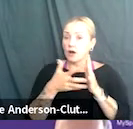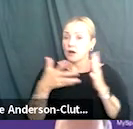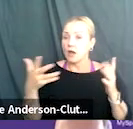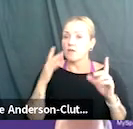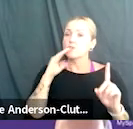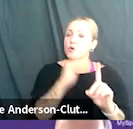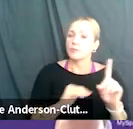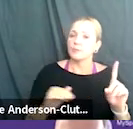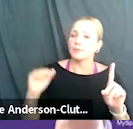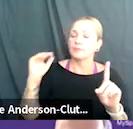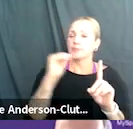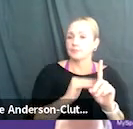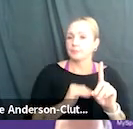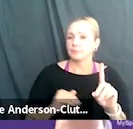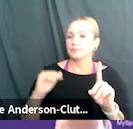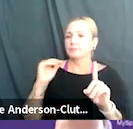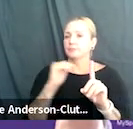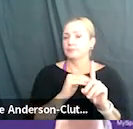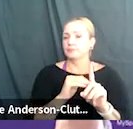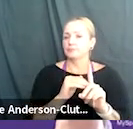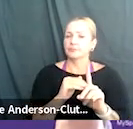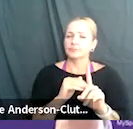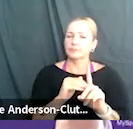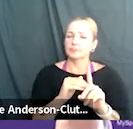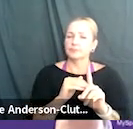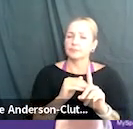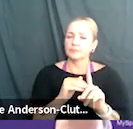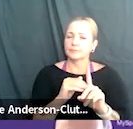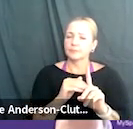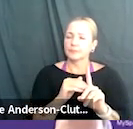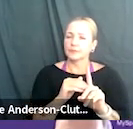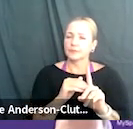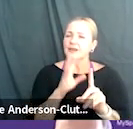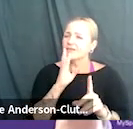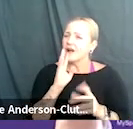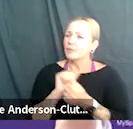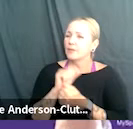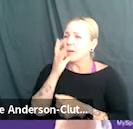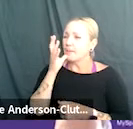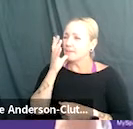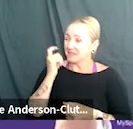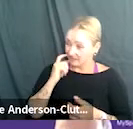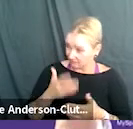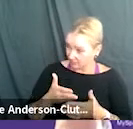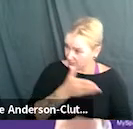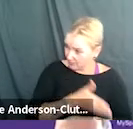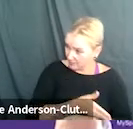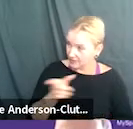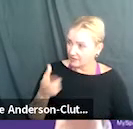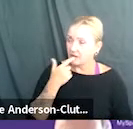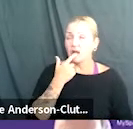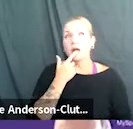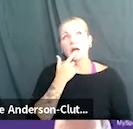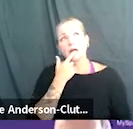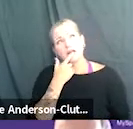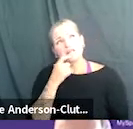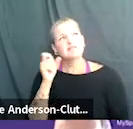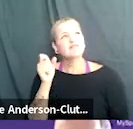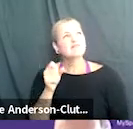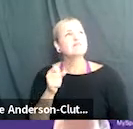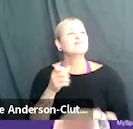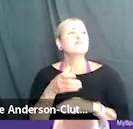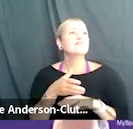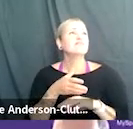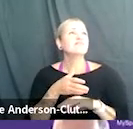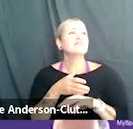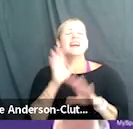His mom said, perhaps it was a bit better, but then when I talked to her, she thought about it and said, no, it's probably not any better. We've just gotten used to it and we work around it and we give ourselves extra